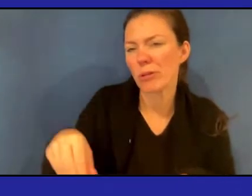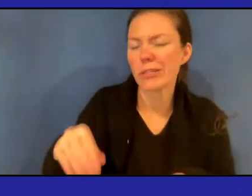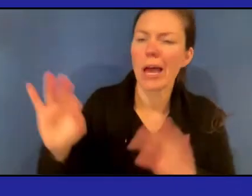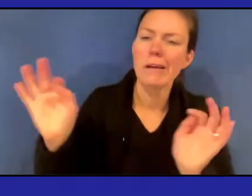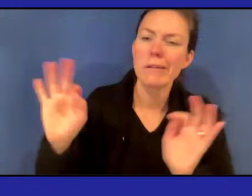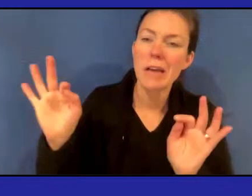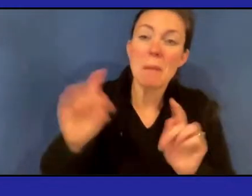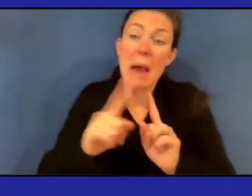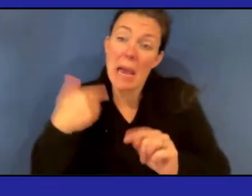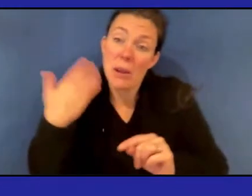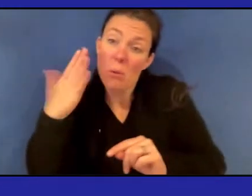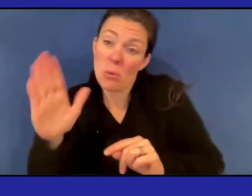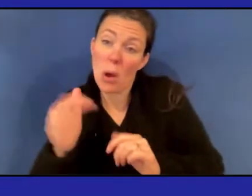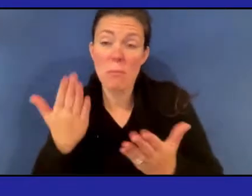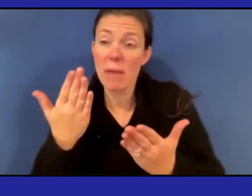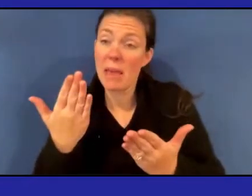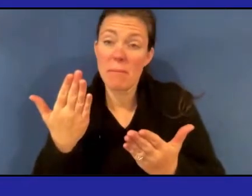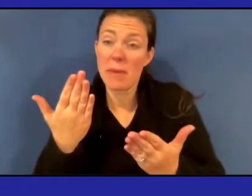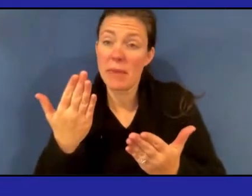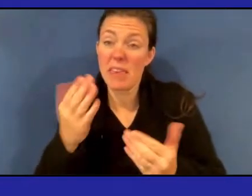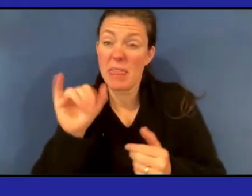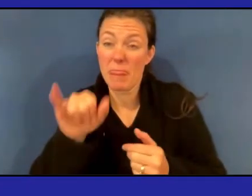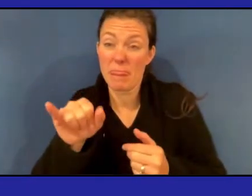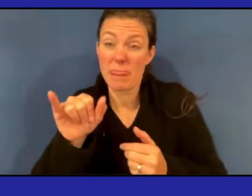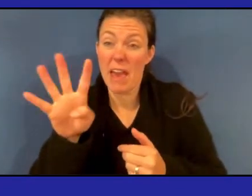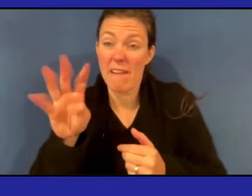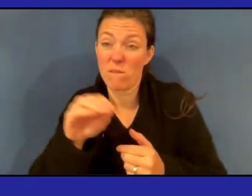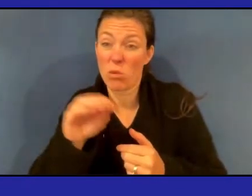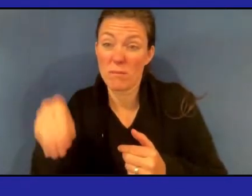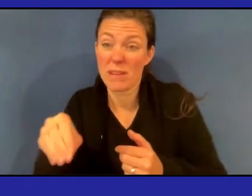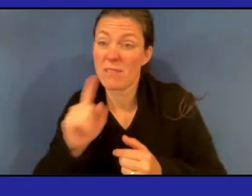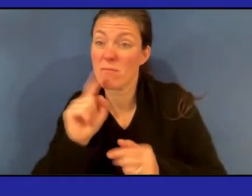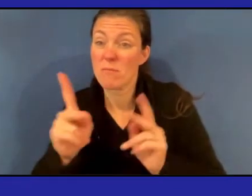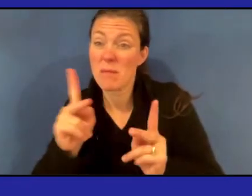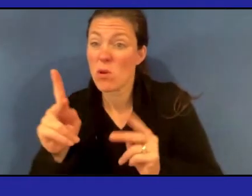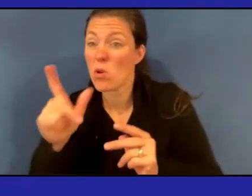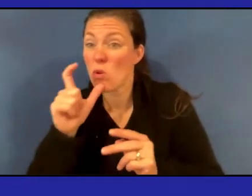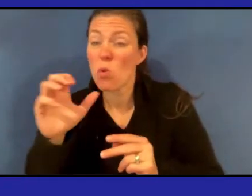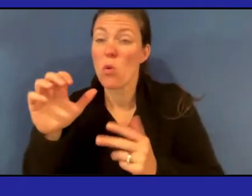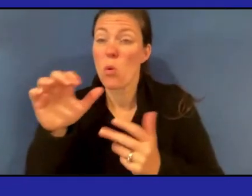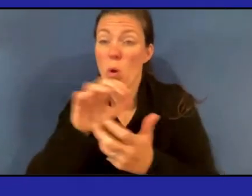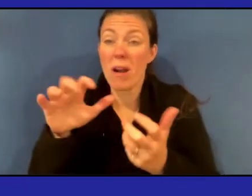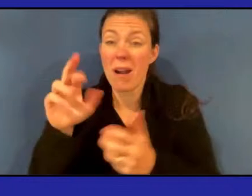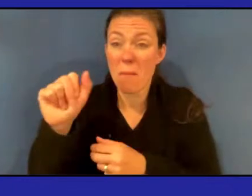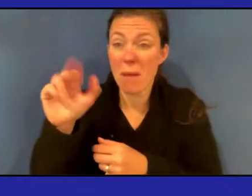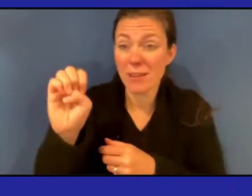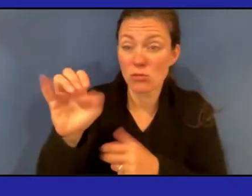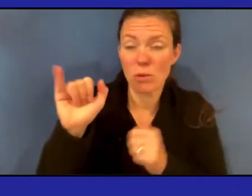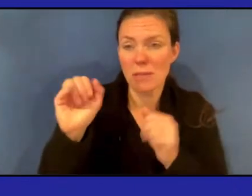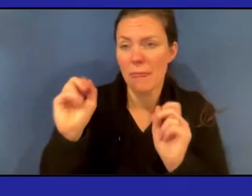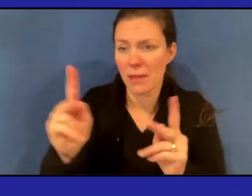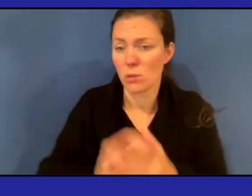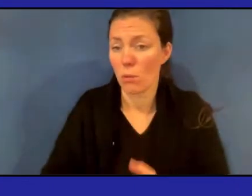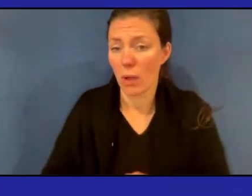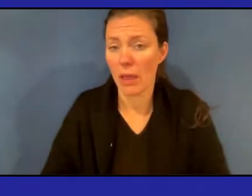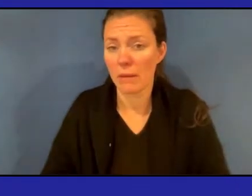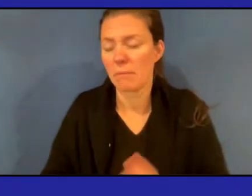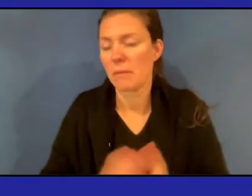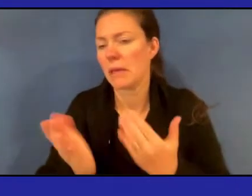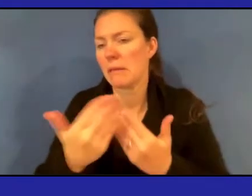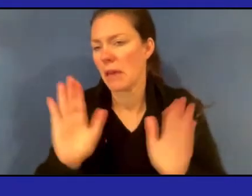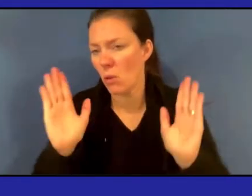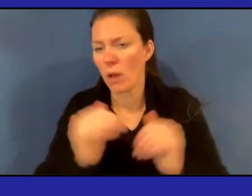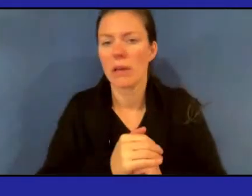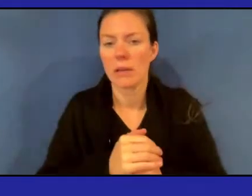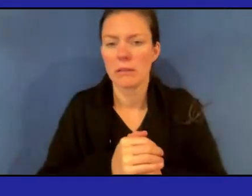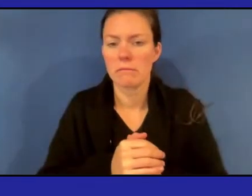that 30% of that is really people who are multiracial or another race, and that's okay. Yep. Anyway, just food